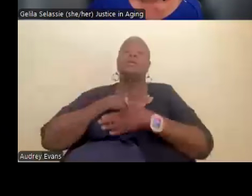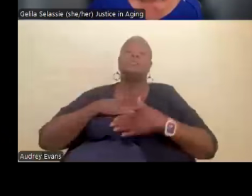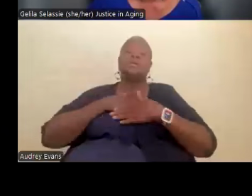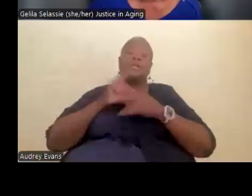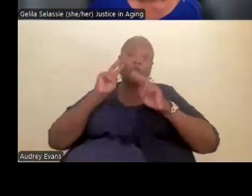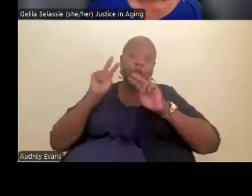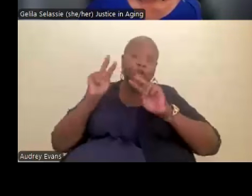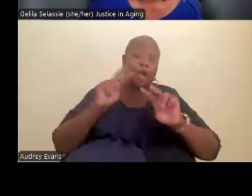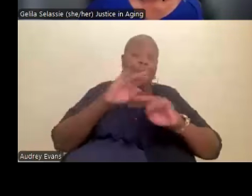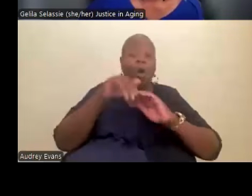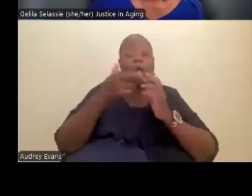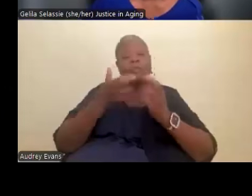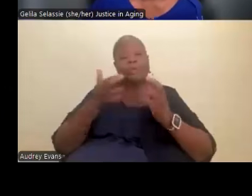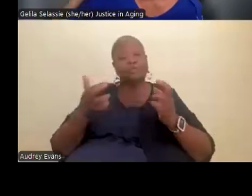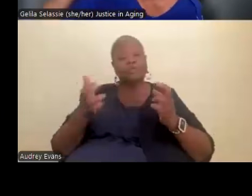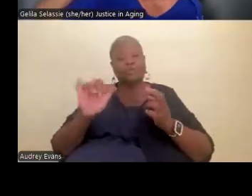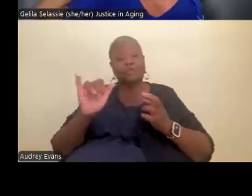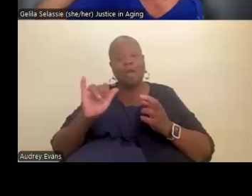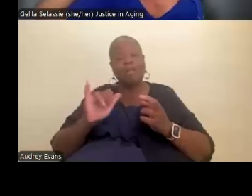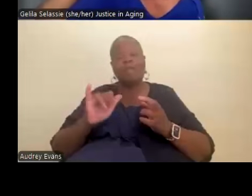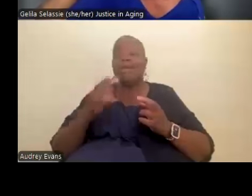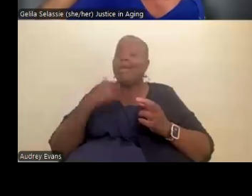of our resources as well. And we